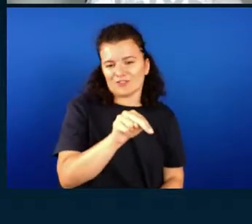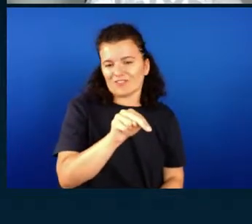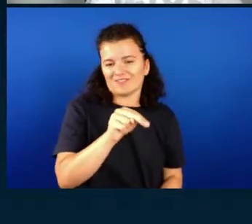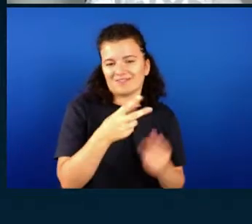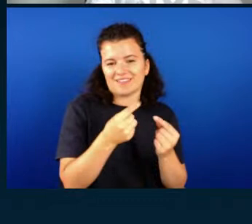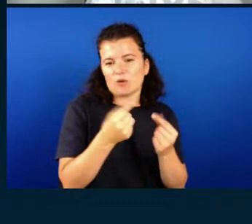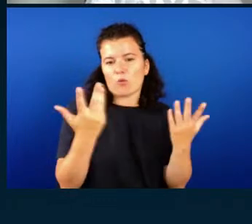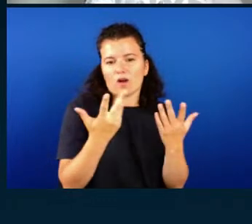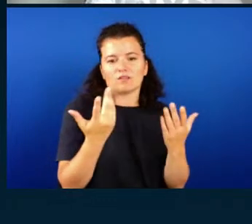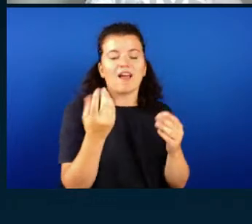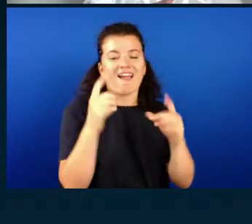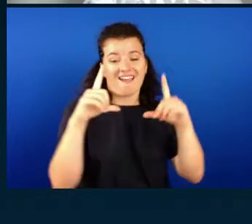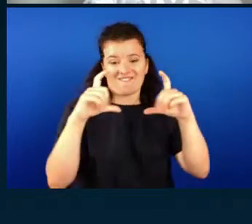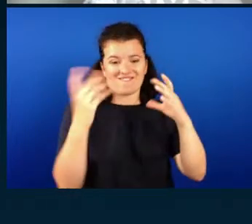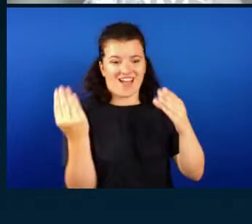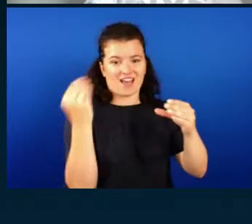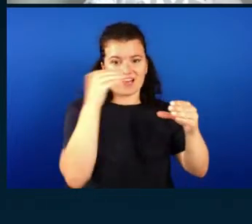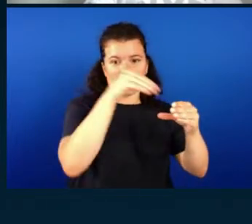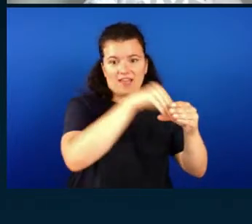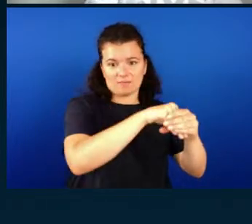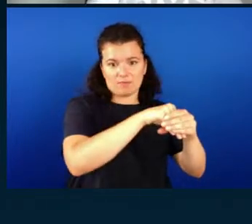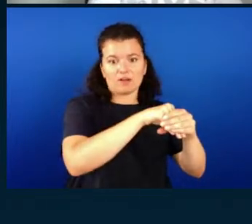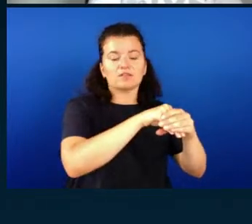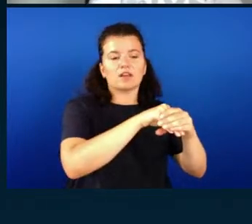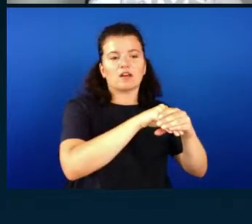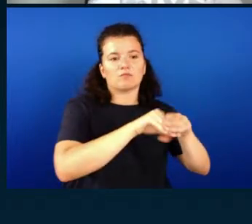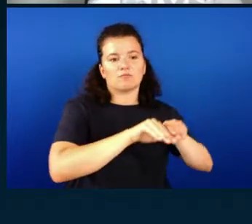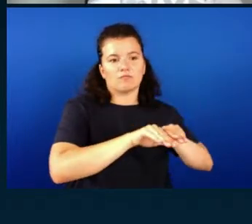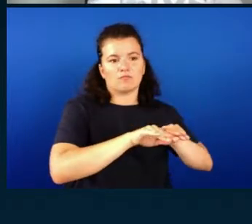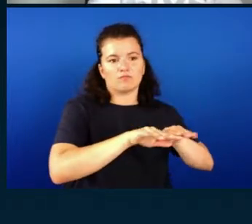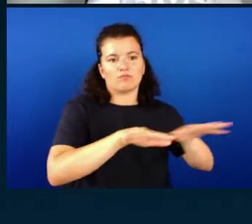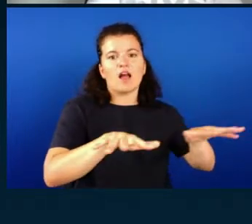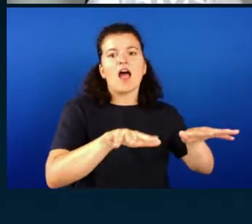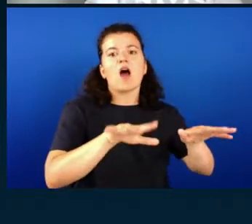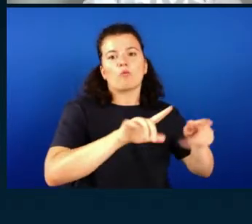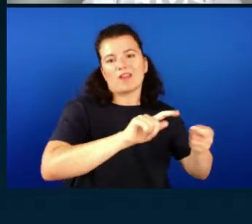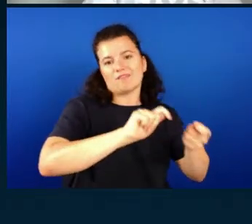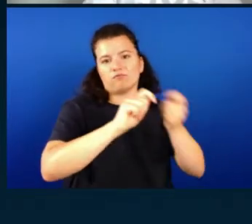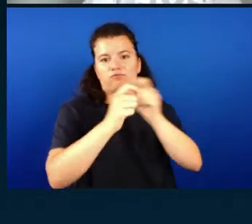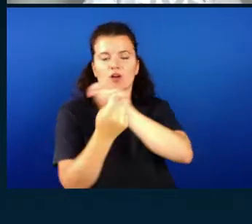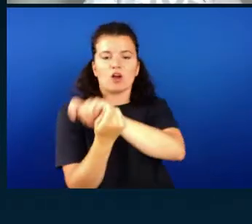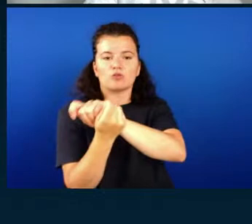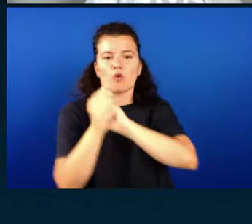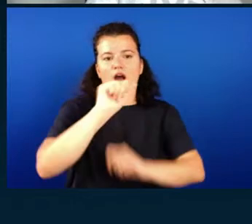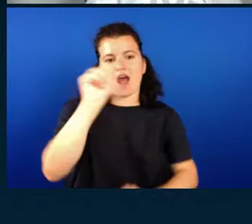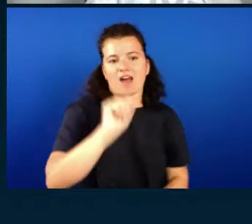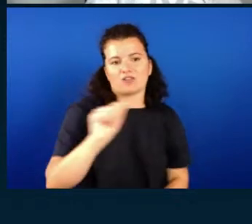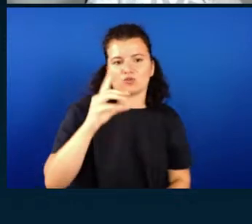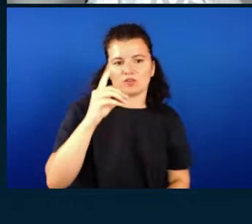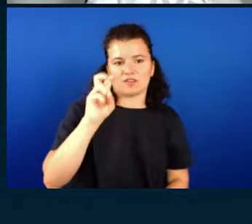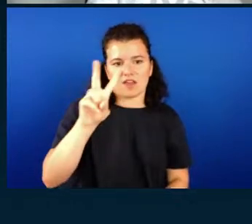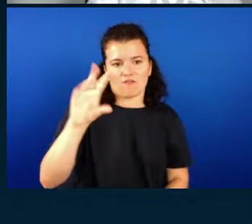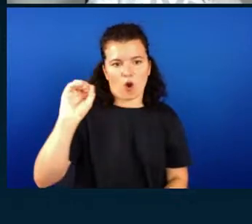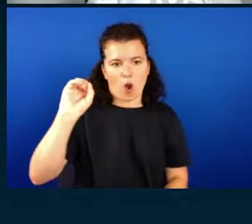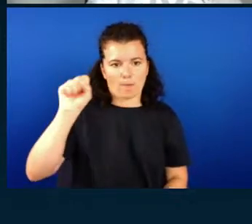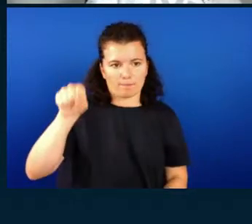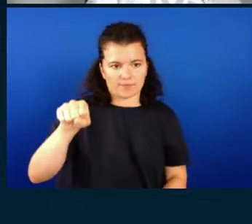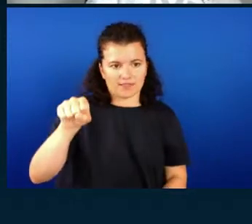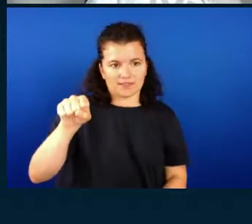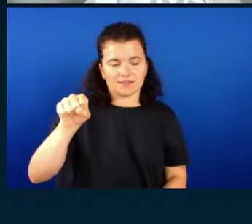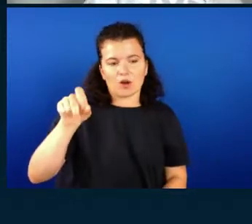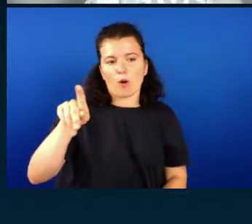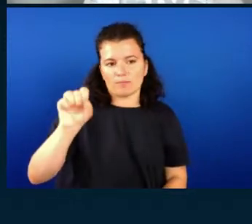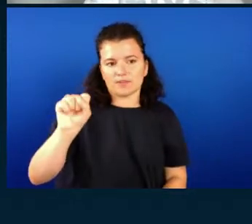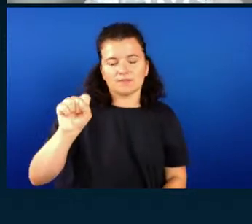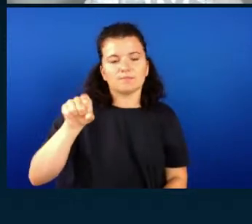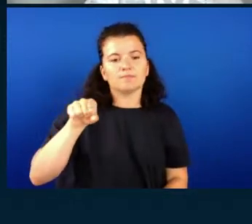be translated to the user interface by Azure DevOps when you use the SDKs or the PowerShell